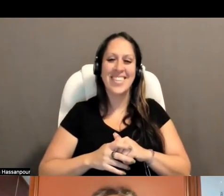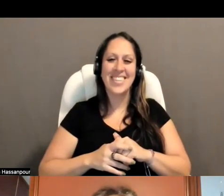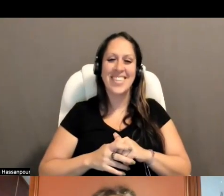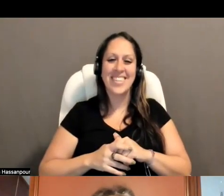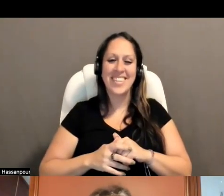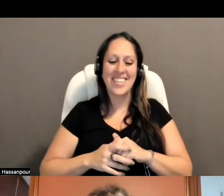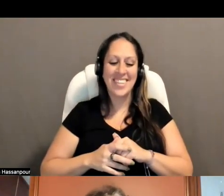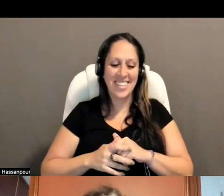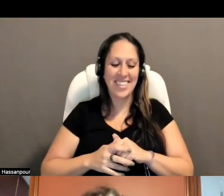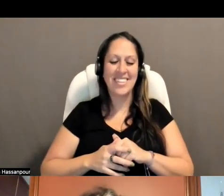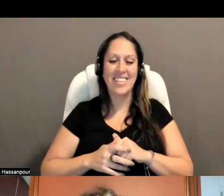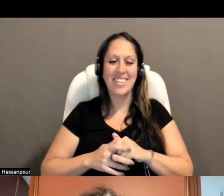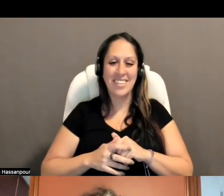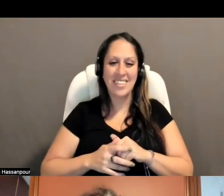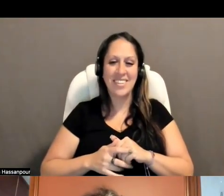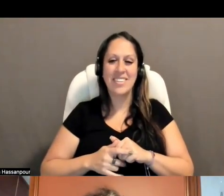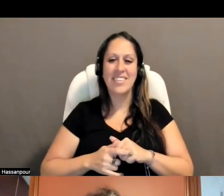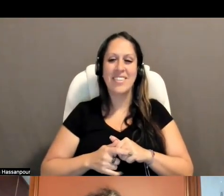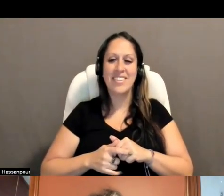Yeah.